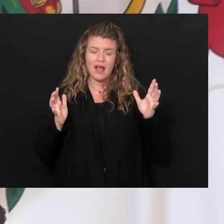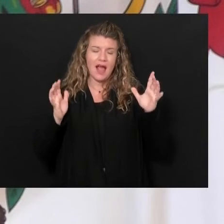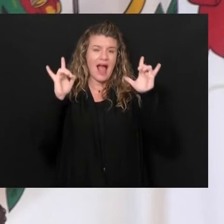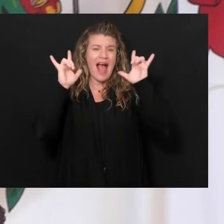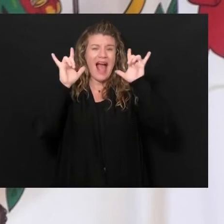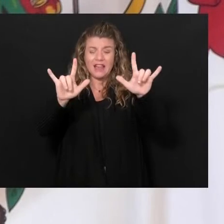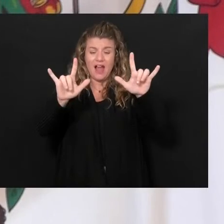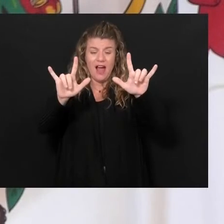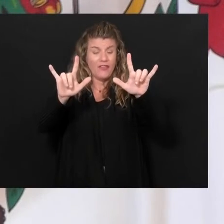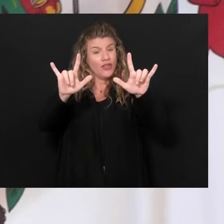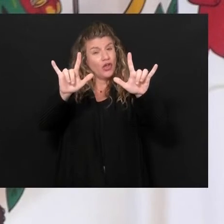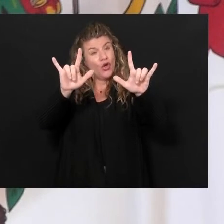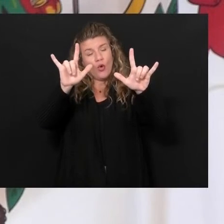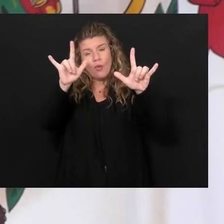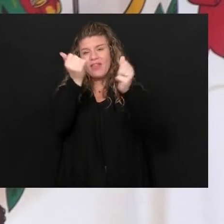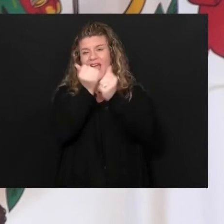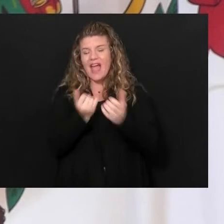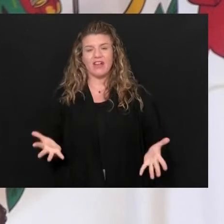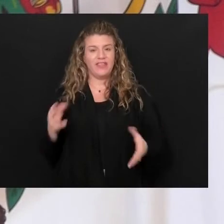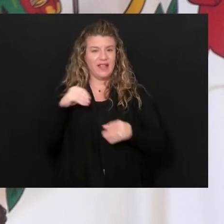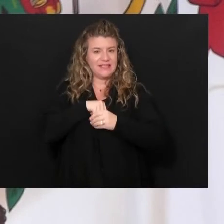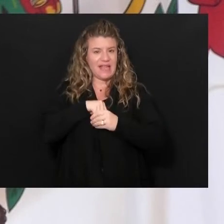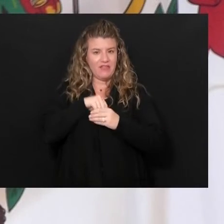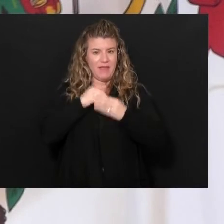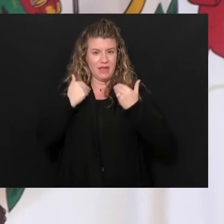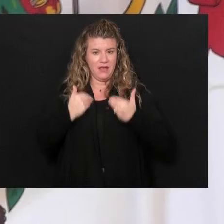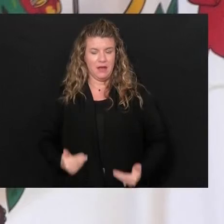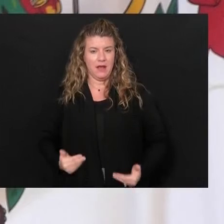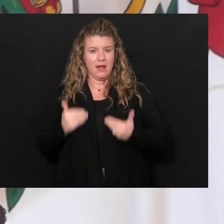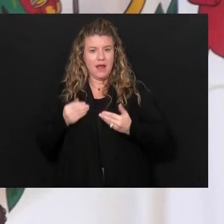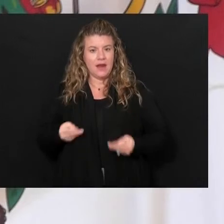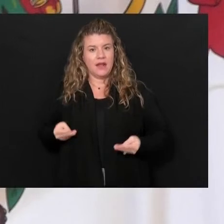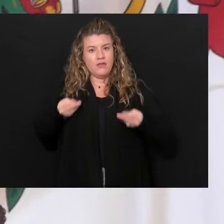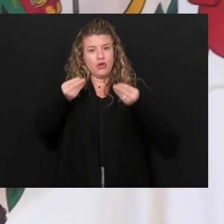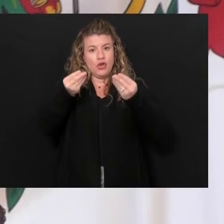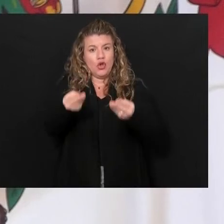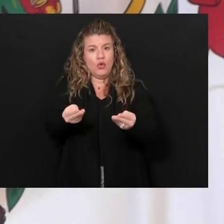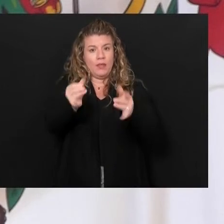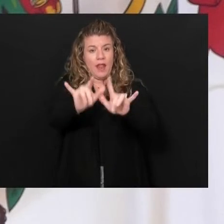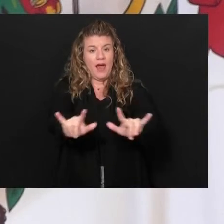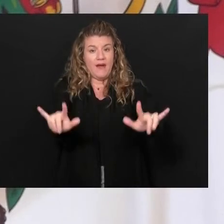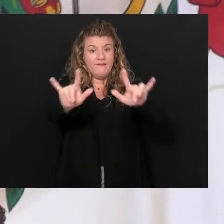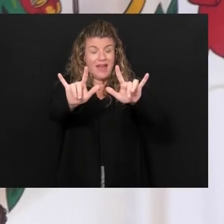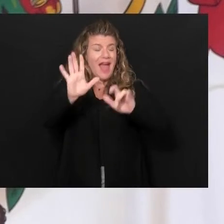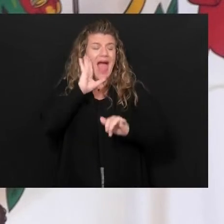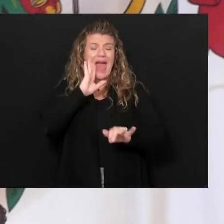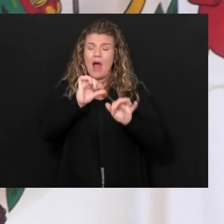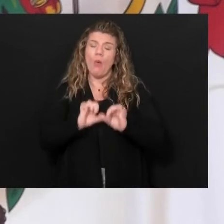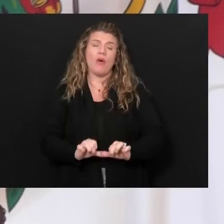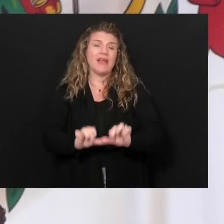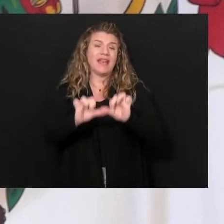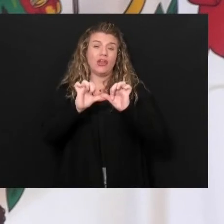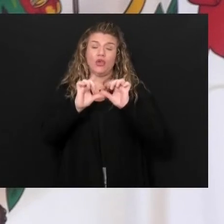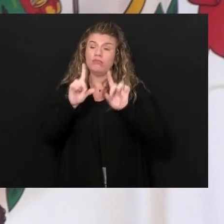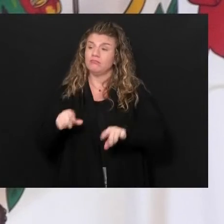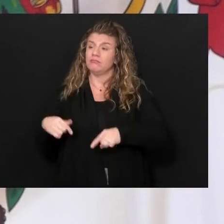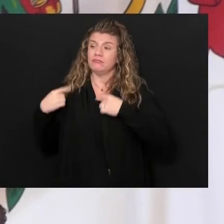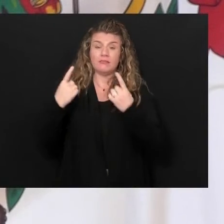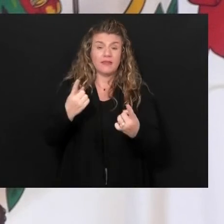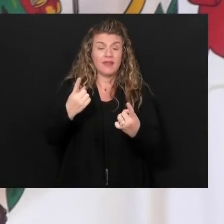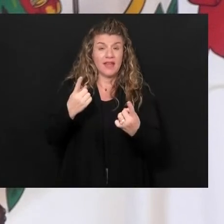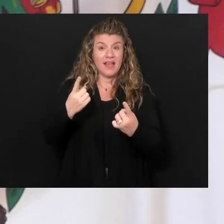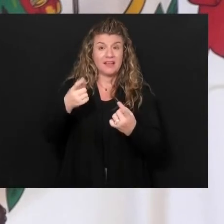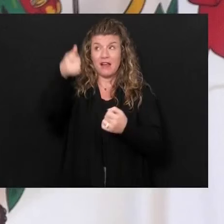you with all my soul in every way. And absolutely, I'm going to continue as long as God gives